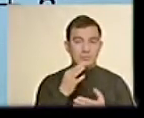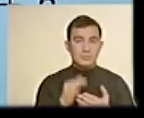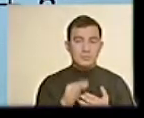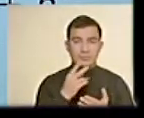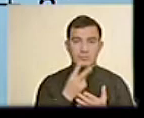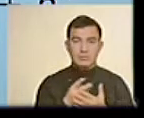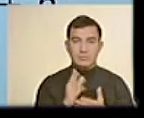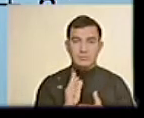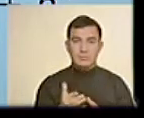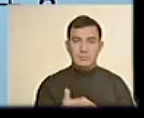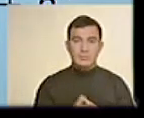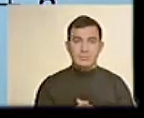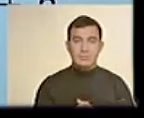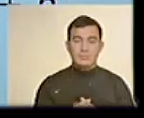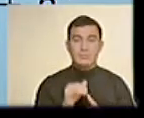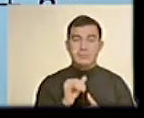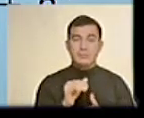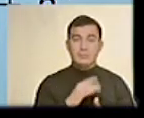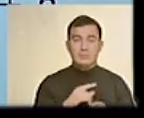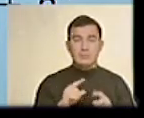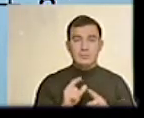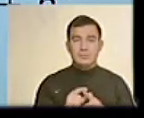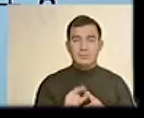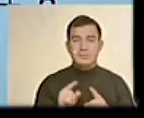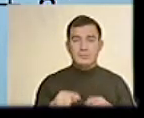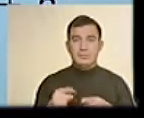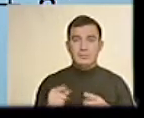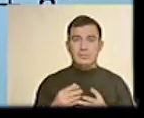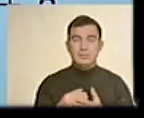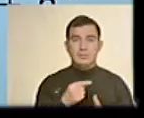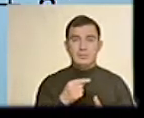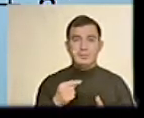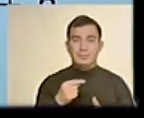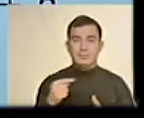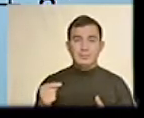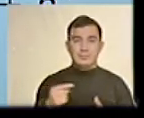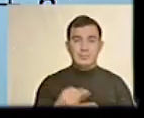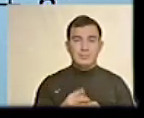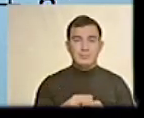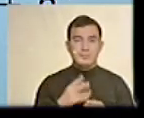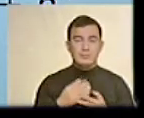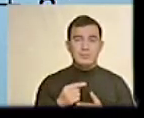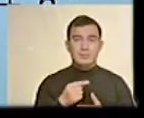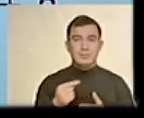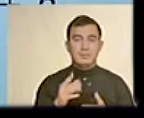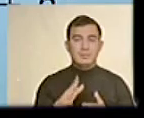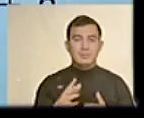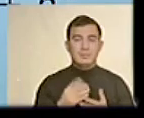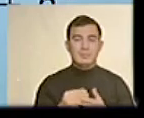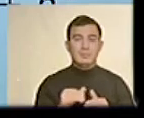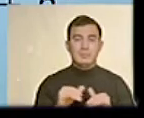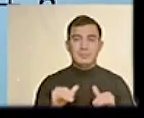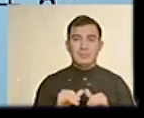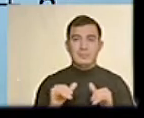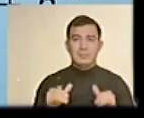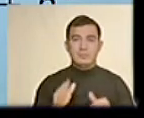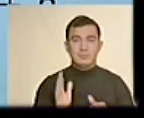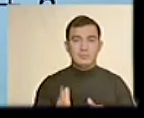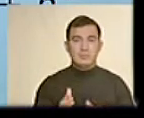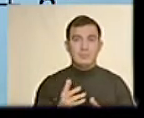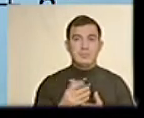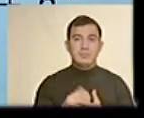bo'ladi. Demak, biz qisqagina agarda ayirmani kvadratga oshiradigan bo'lsak, mana shu formulaga asoslanib